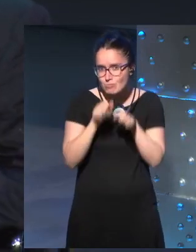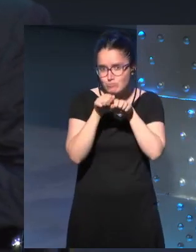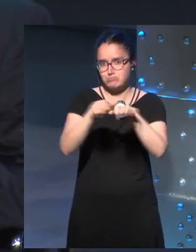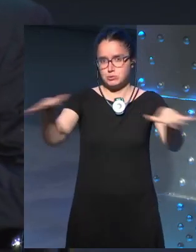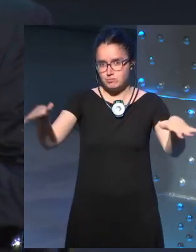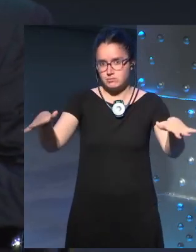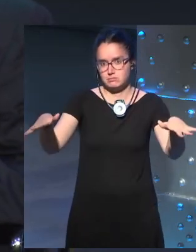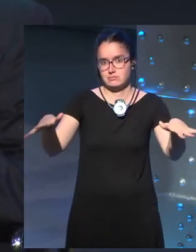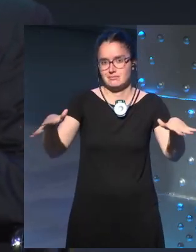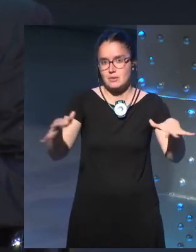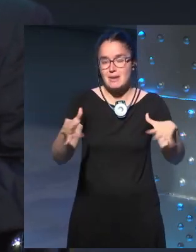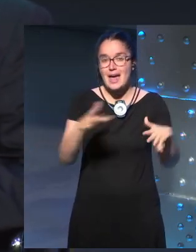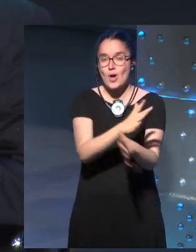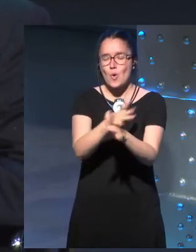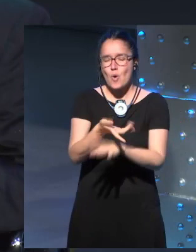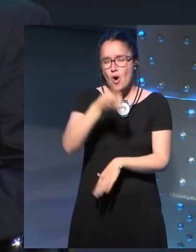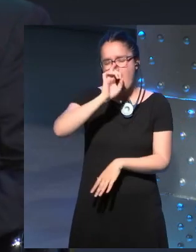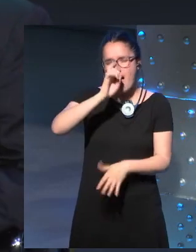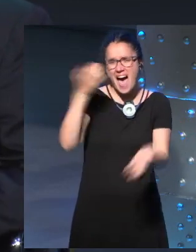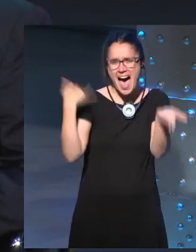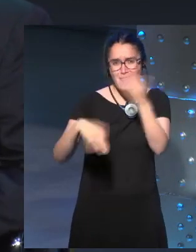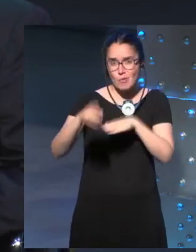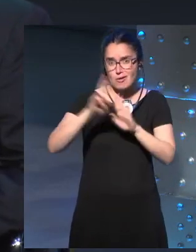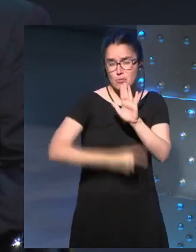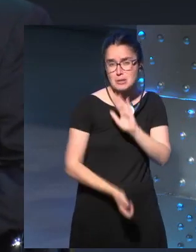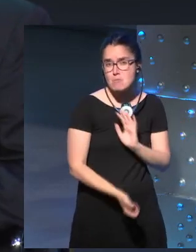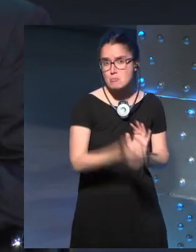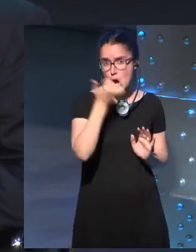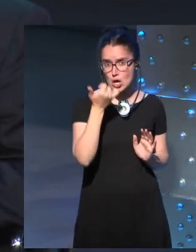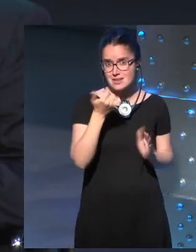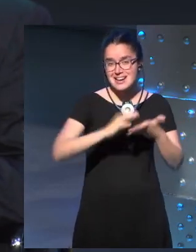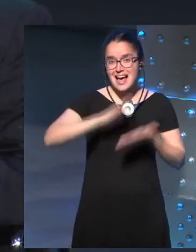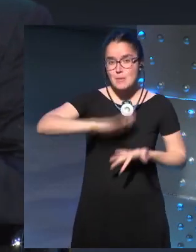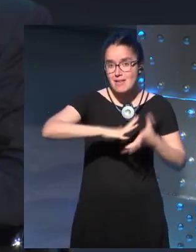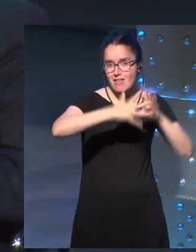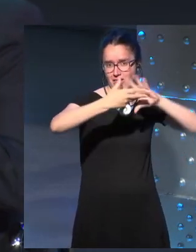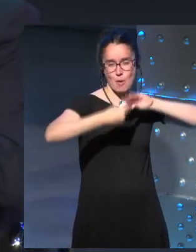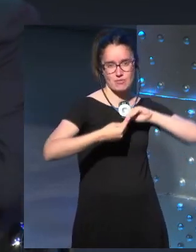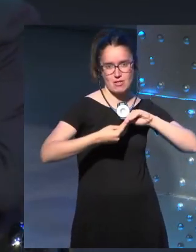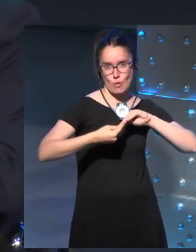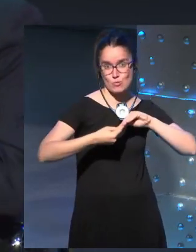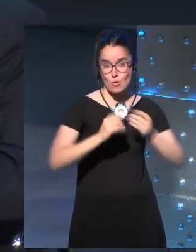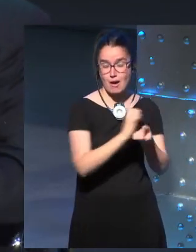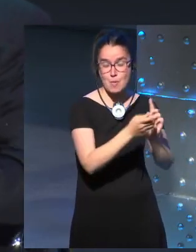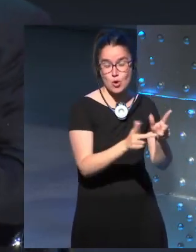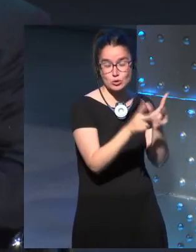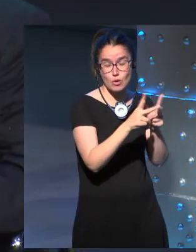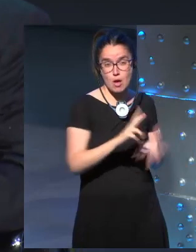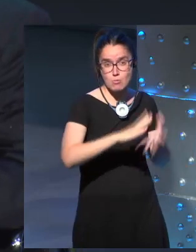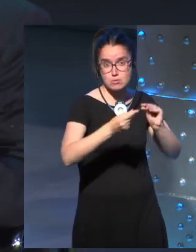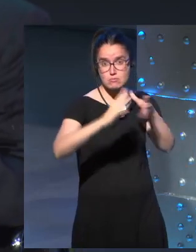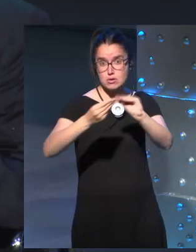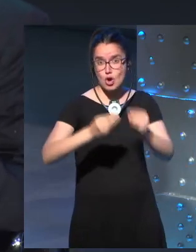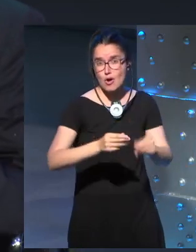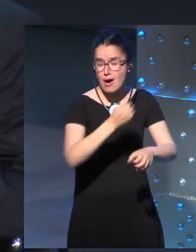TV channels, internet, and so on. So it is a very old game, but the capacity to